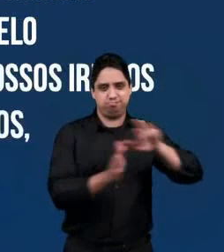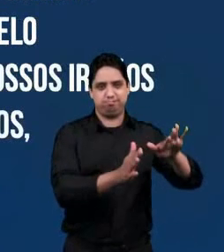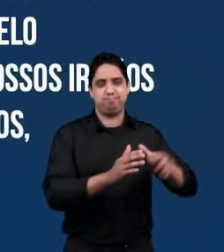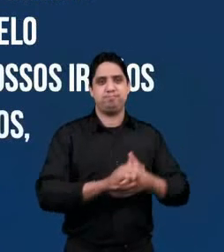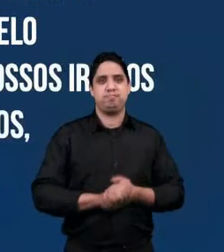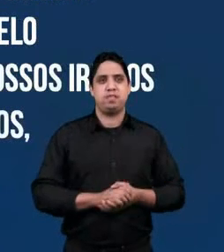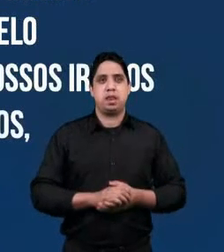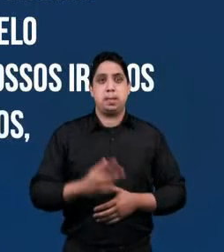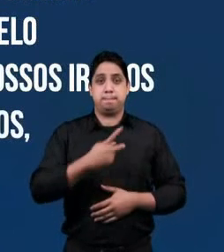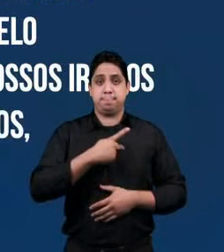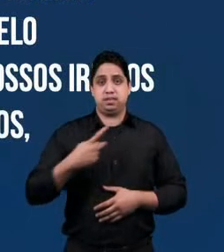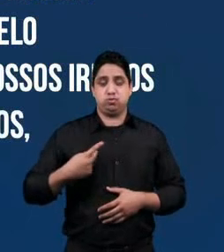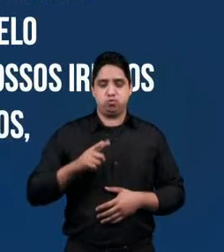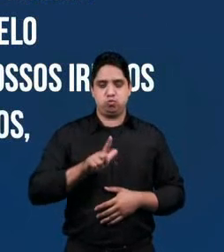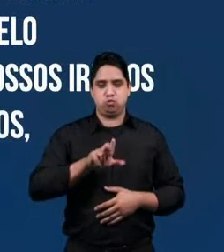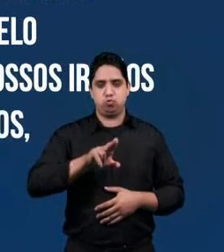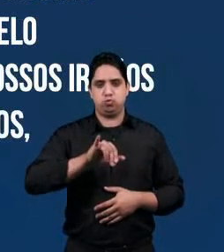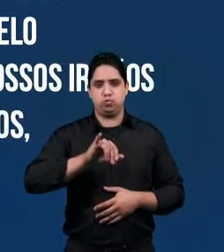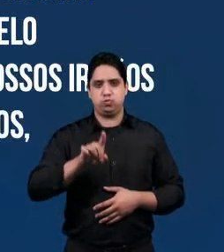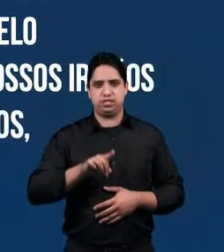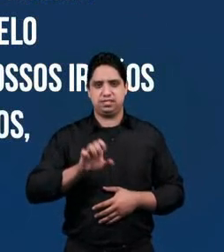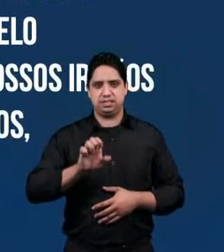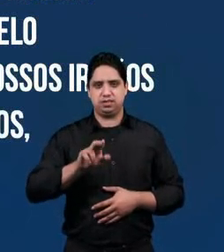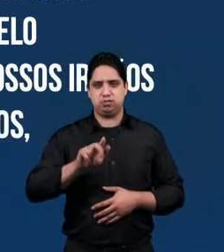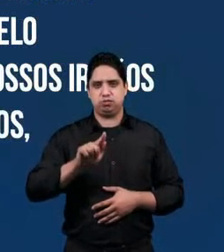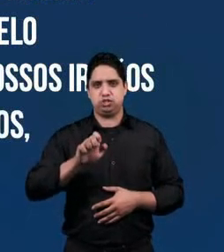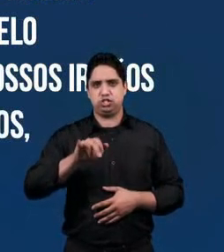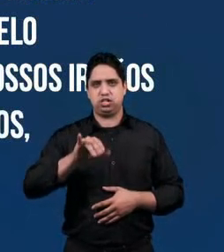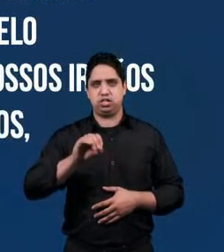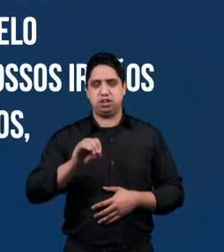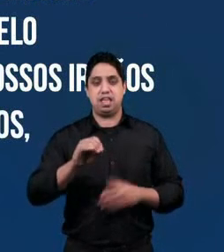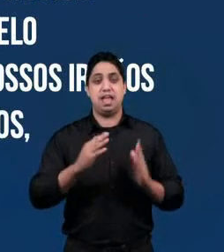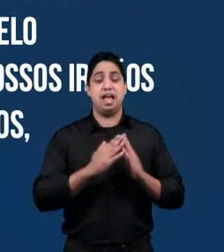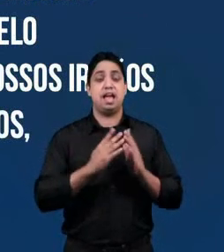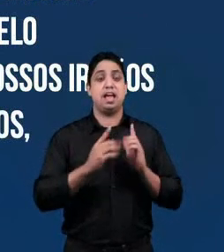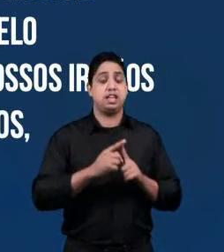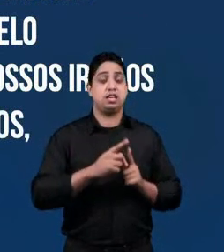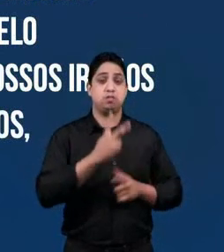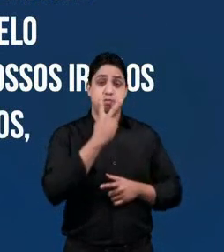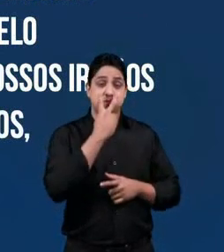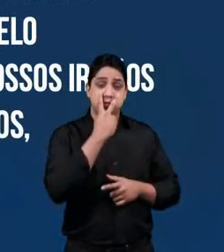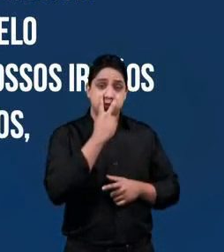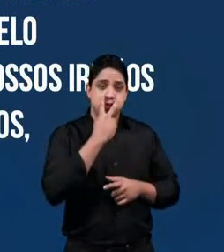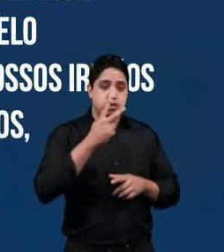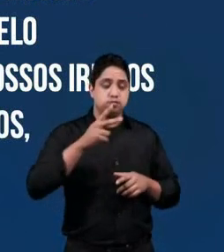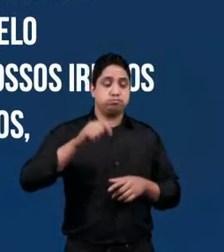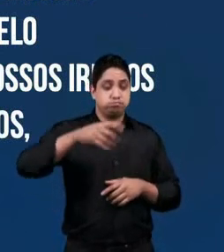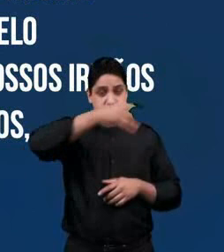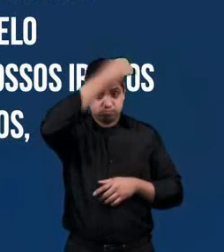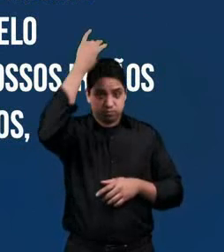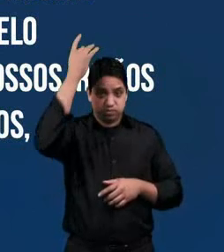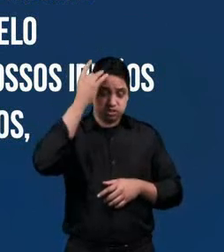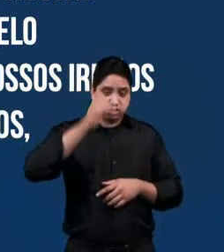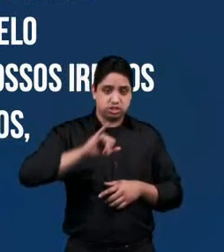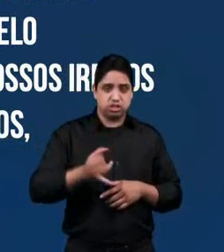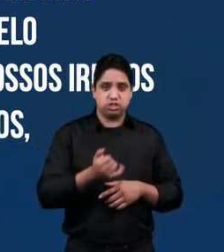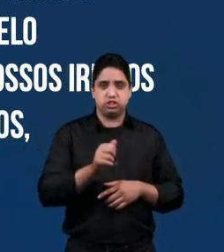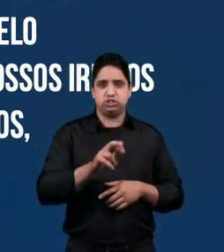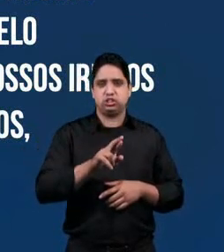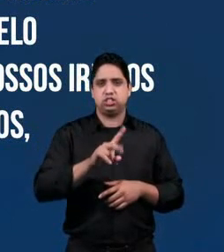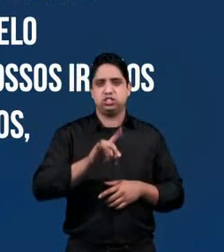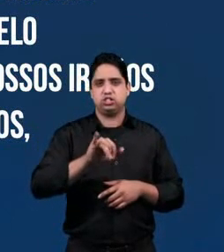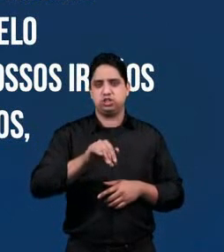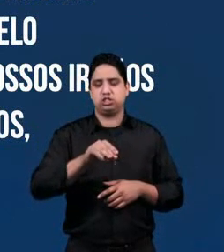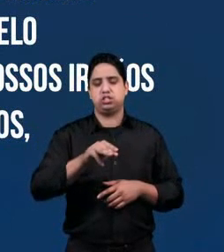all. Pastoral letter from Pastor Luiz Eugênio Rosário Santos to the brethren of the church in